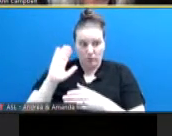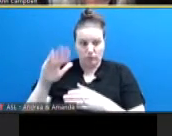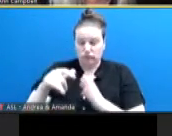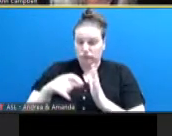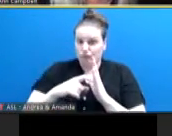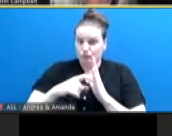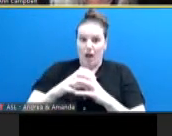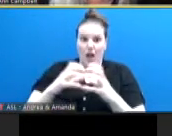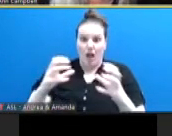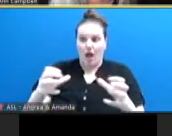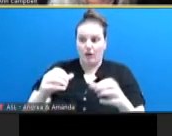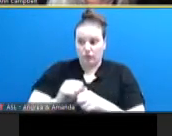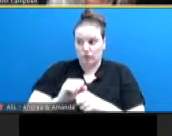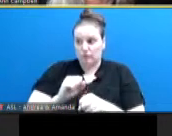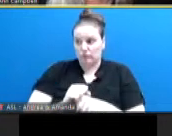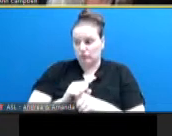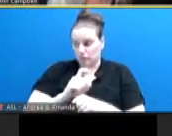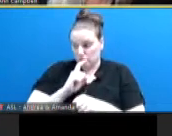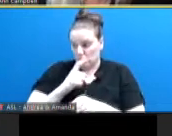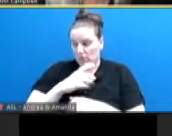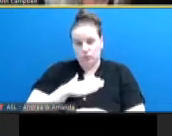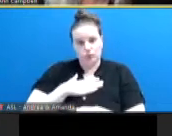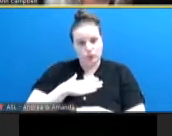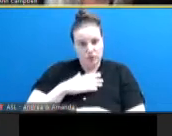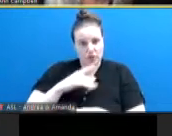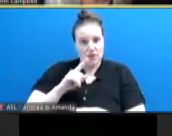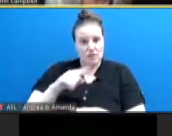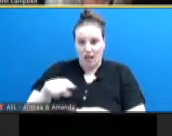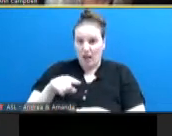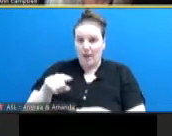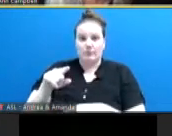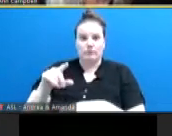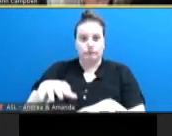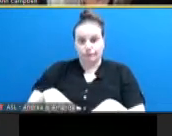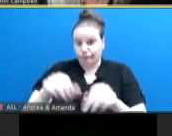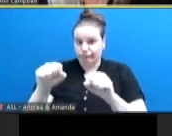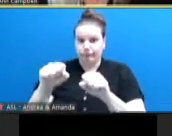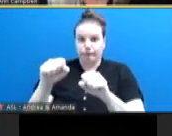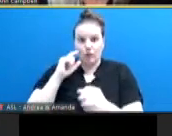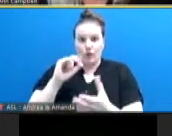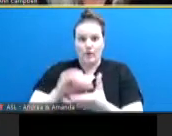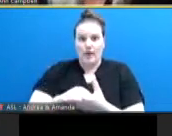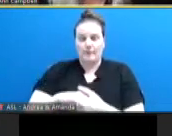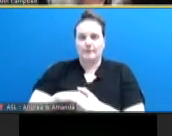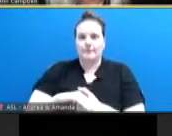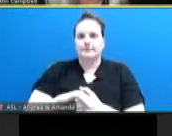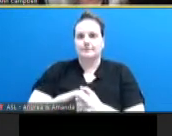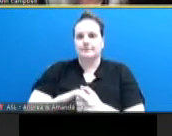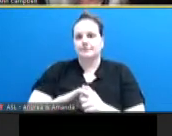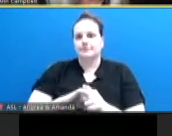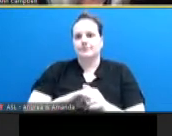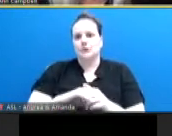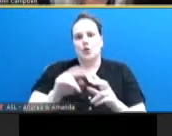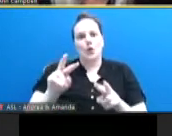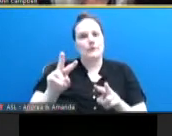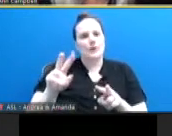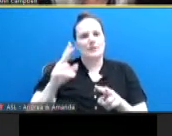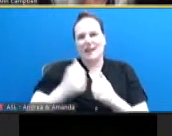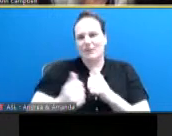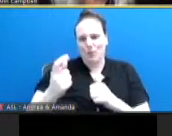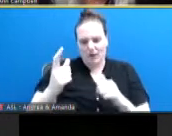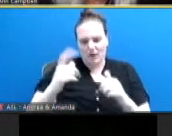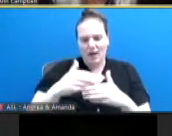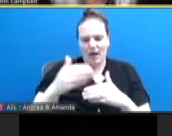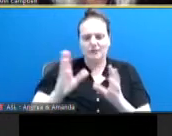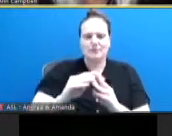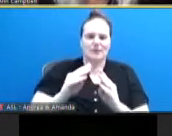of additional work, and I really appreciate Zainab stepping up for that. And I look forward to seeing everyone at our next meeting where we